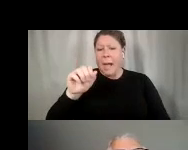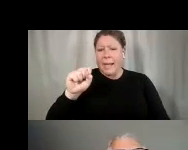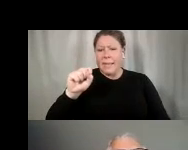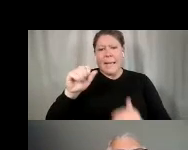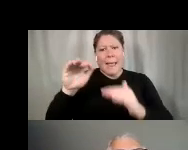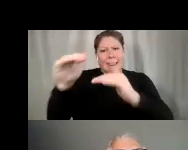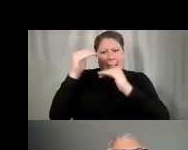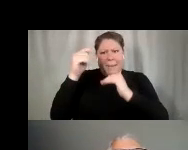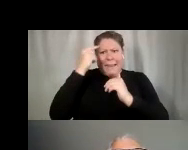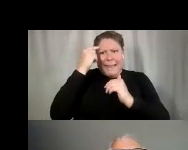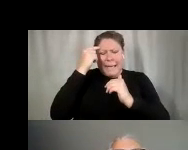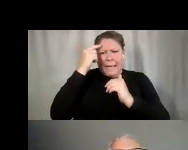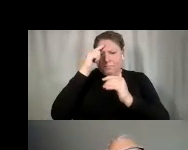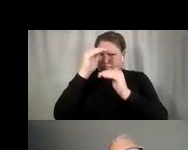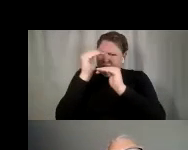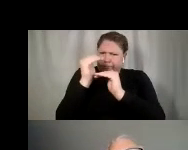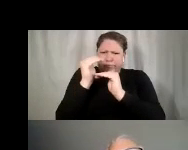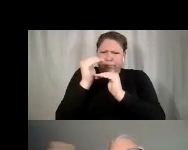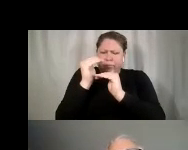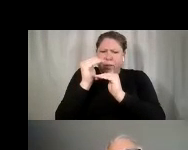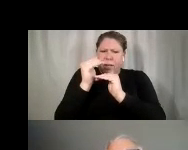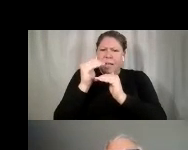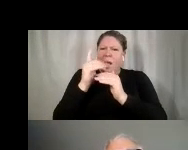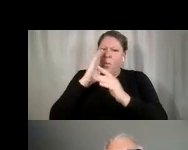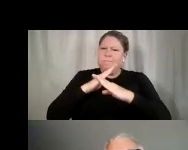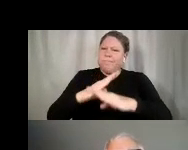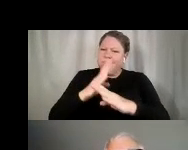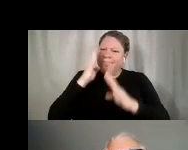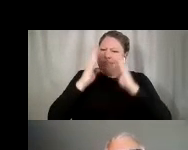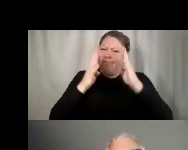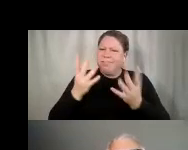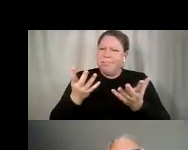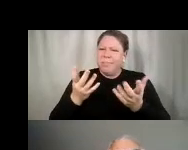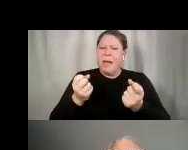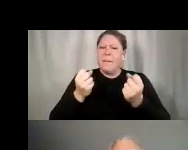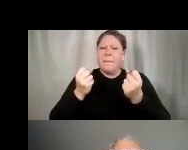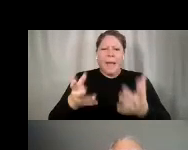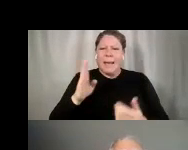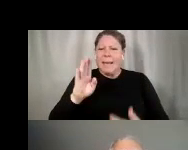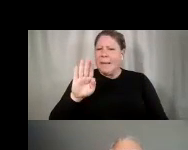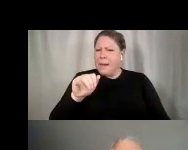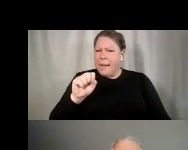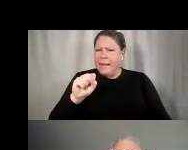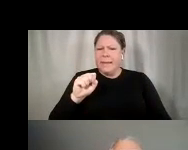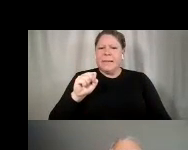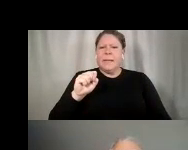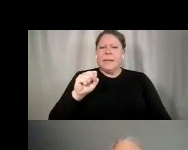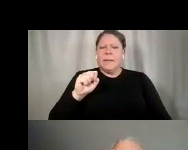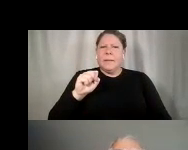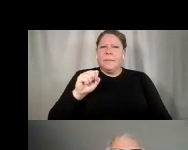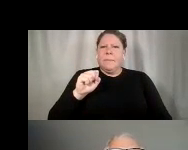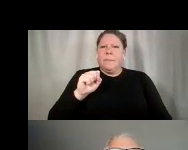of creativity. There's a lot of metacognitive biases that out there that really try